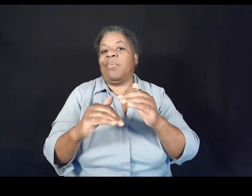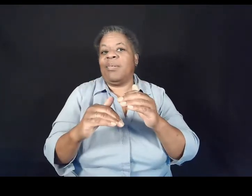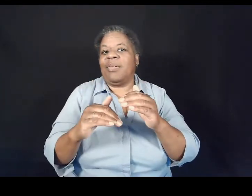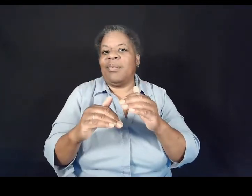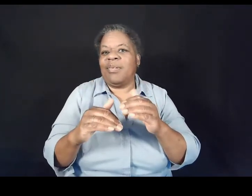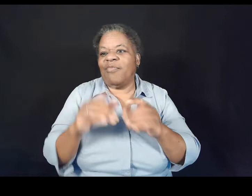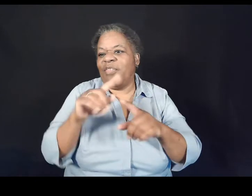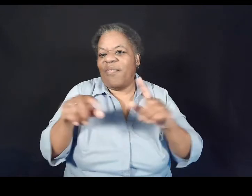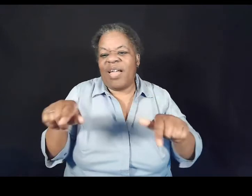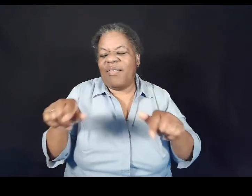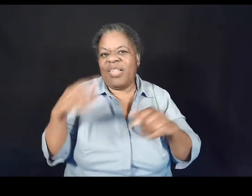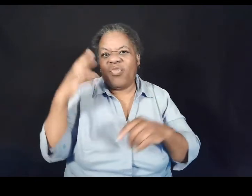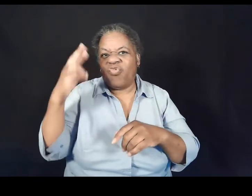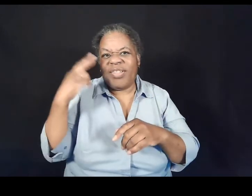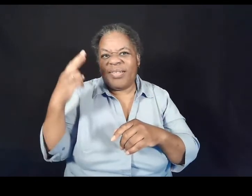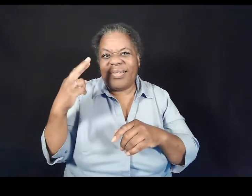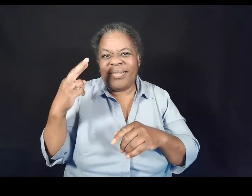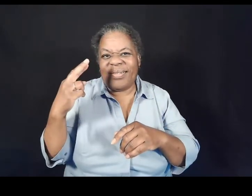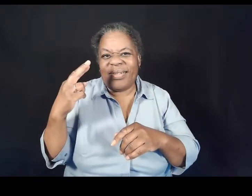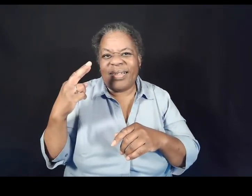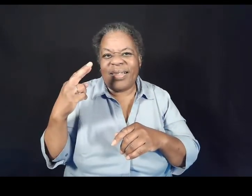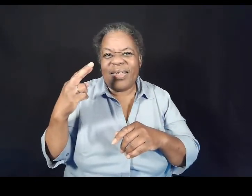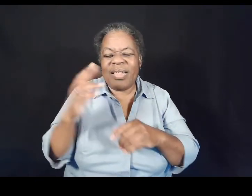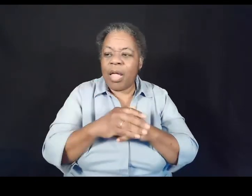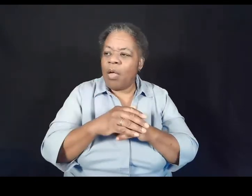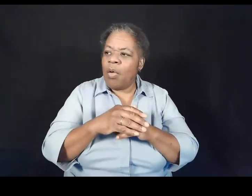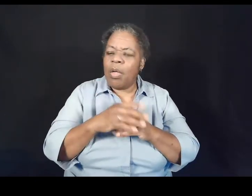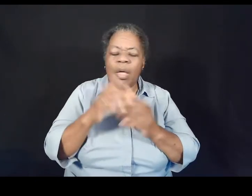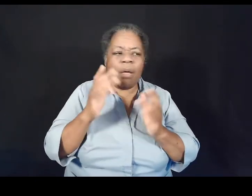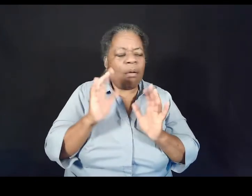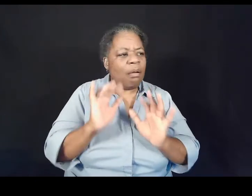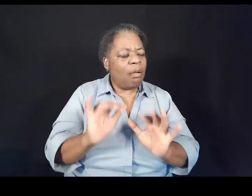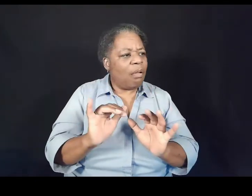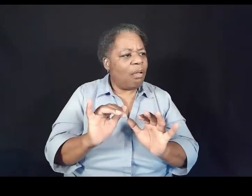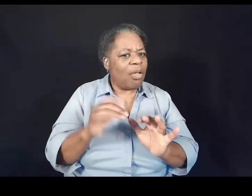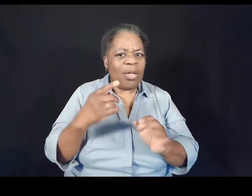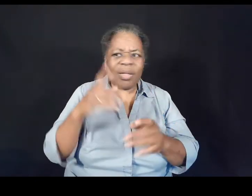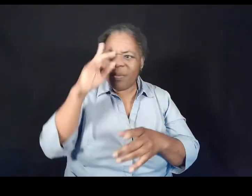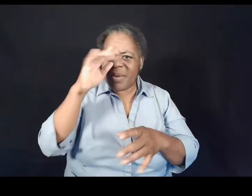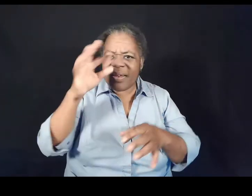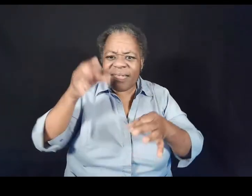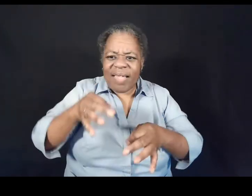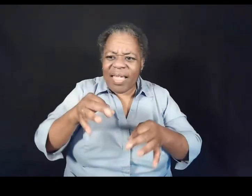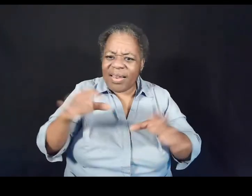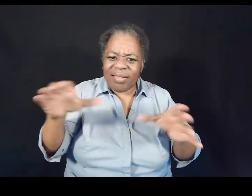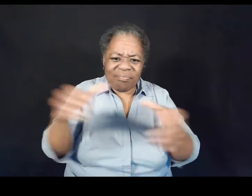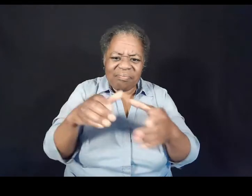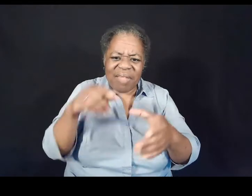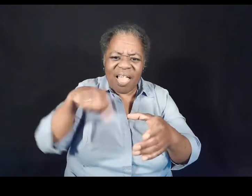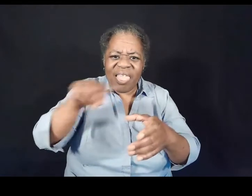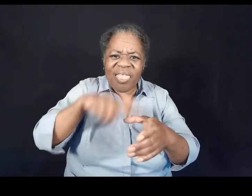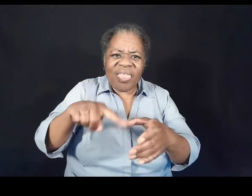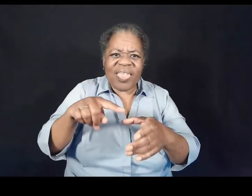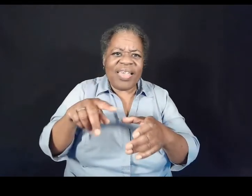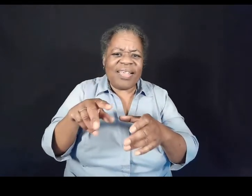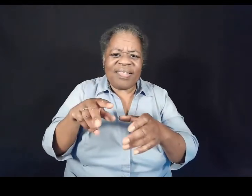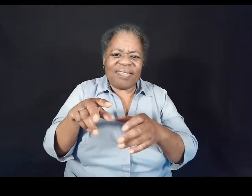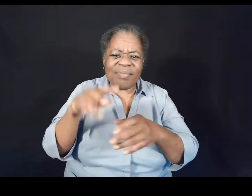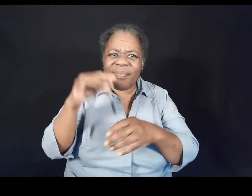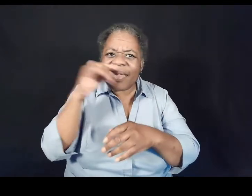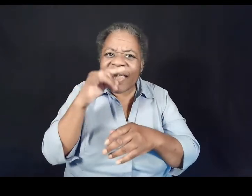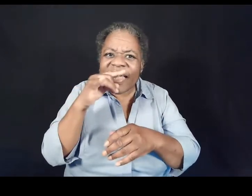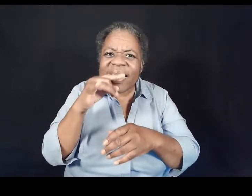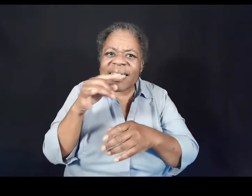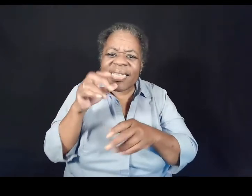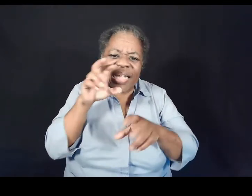reasons. So at a certain point, we decided to lean in to the kids we had. And with a little bit of investment in